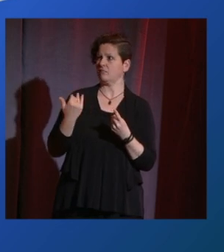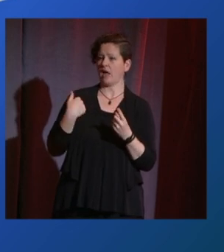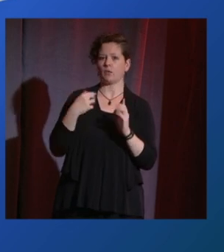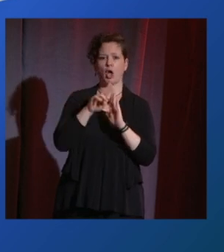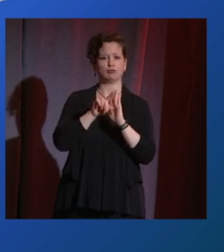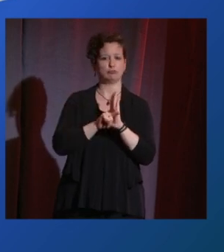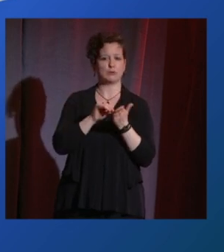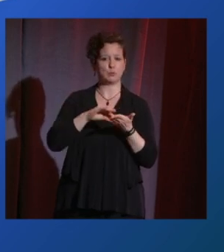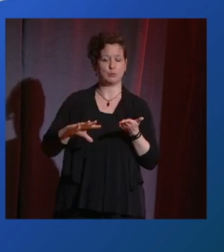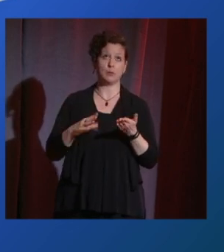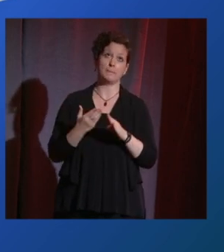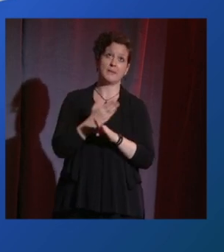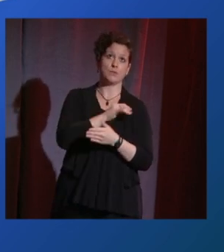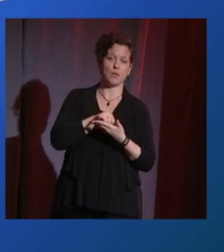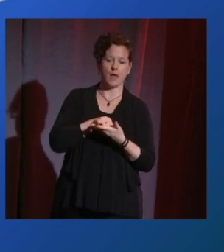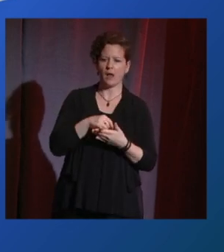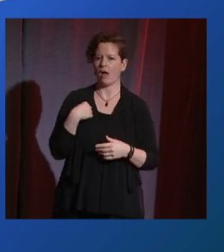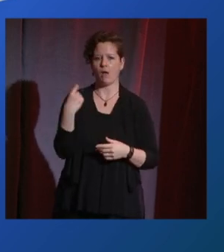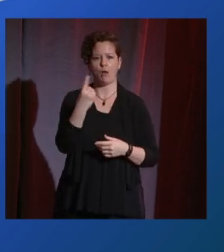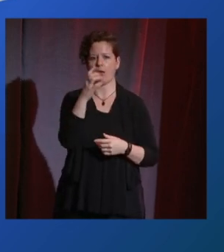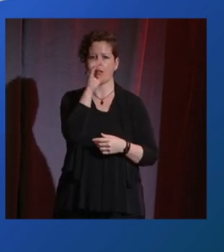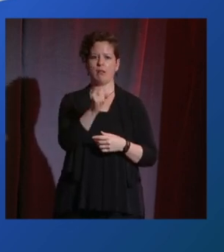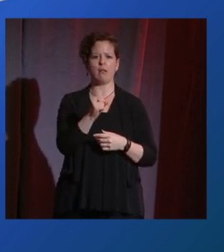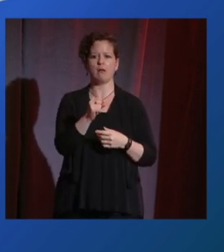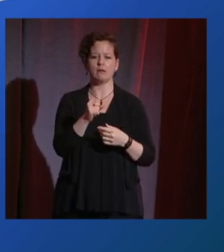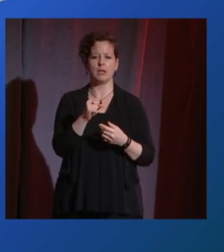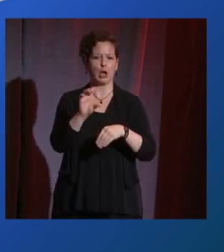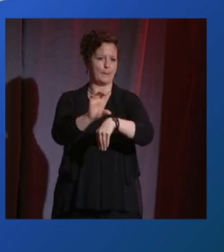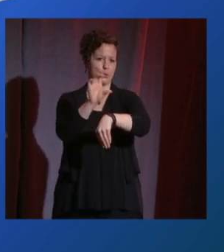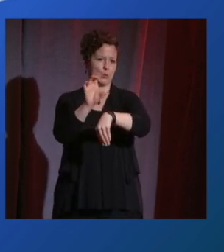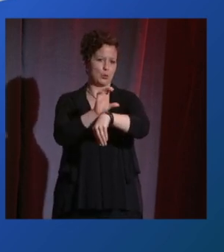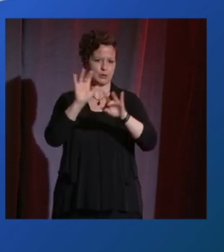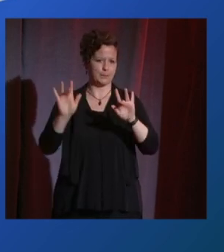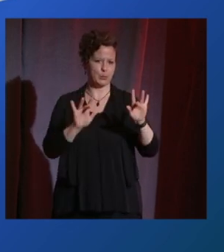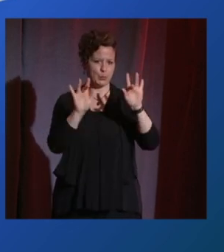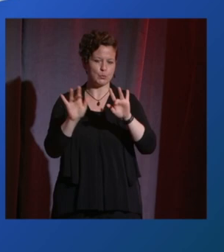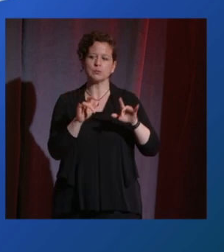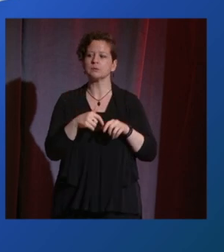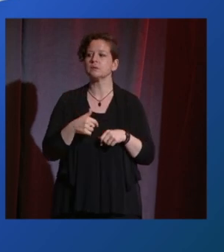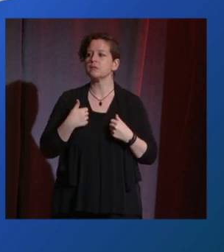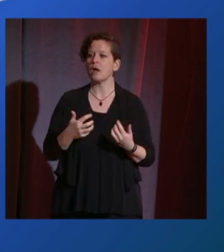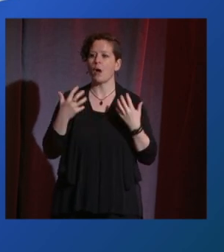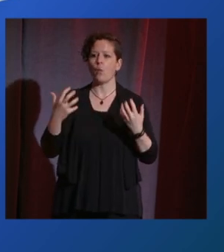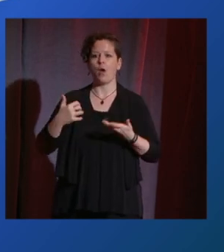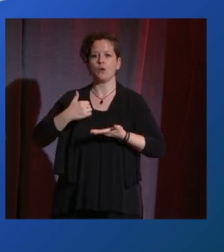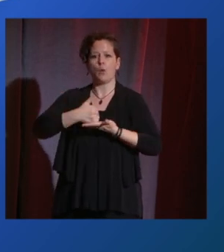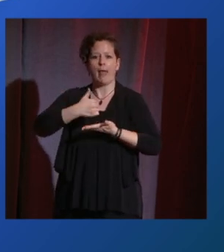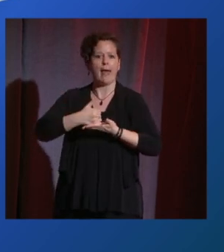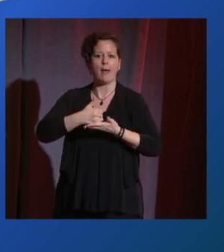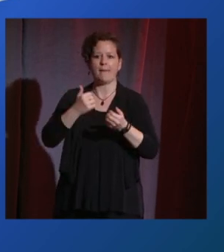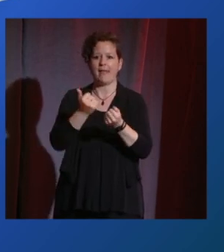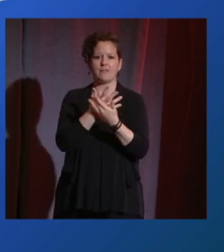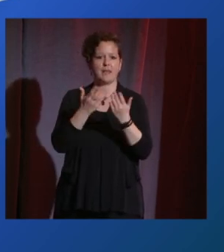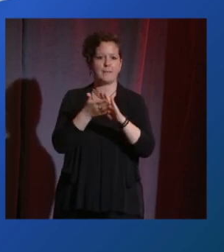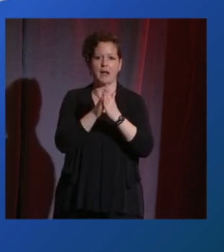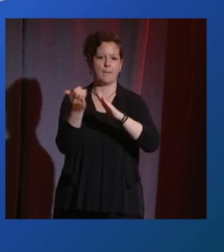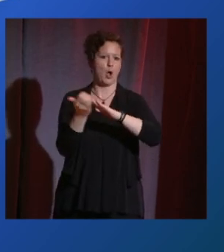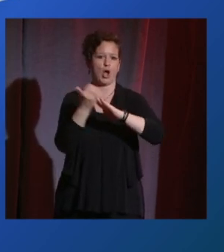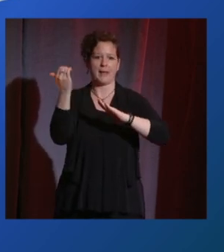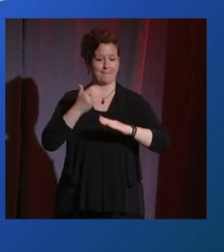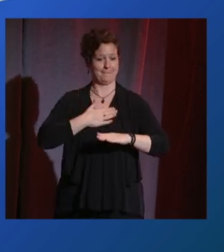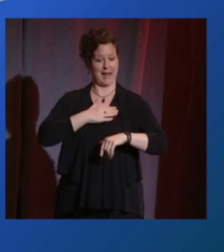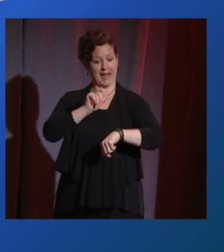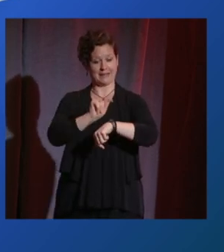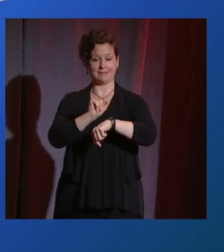before then I was always interested in computers I wanted to help um automate all of my task I